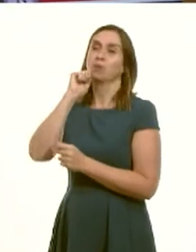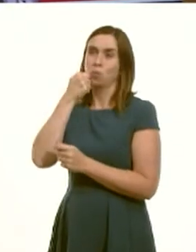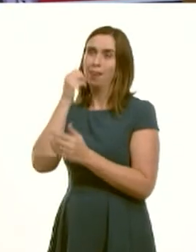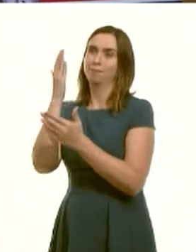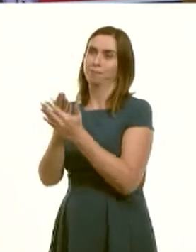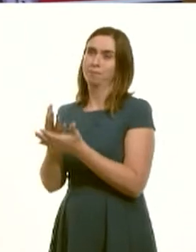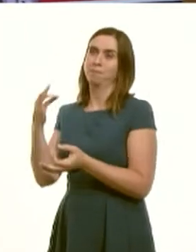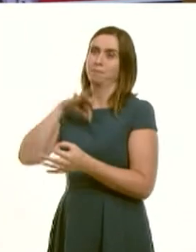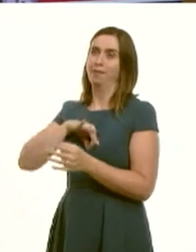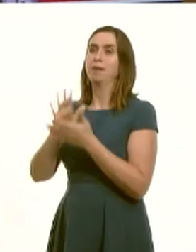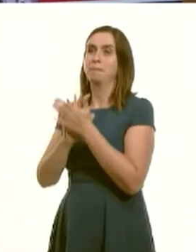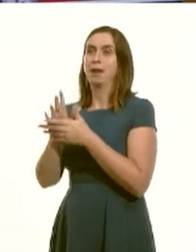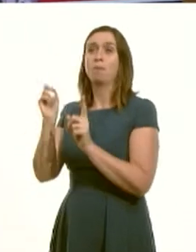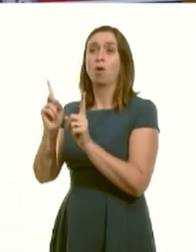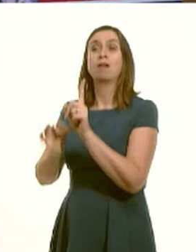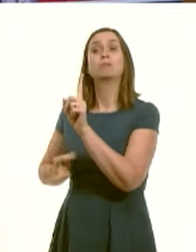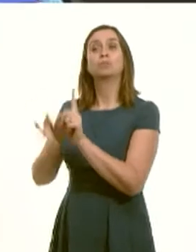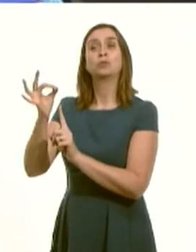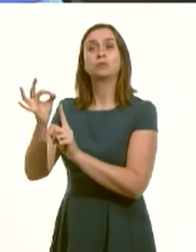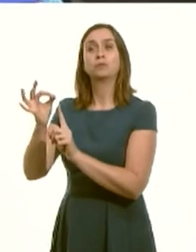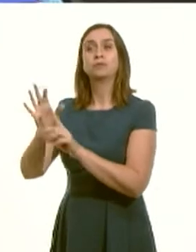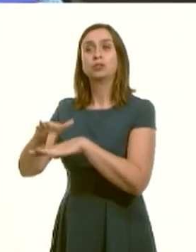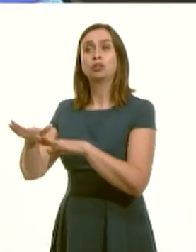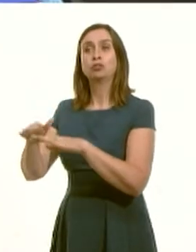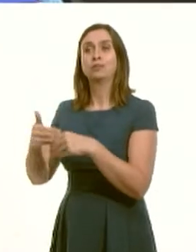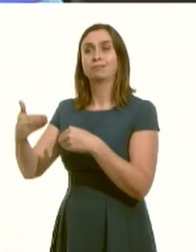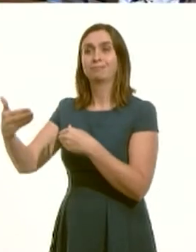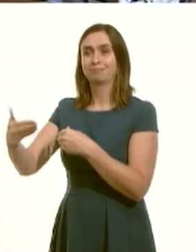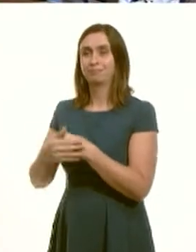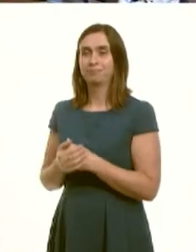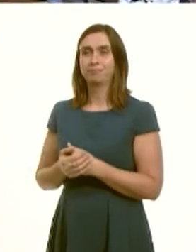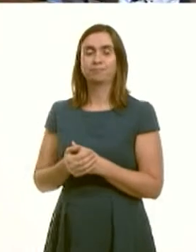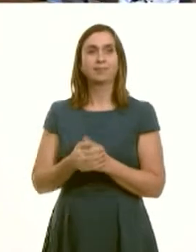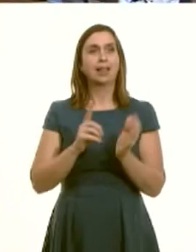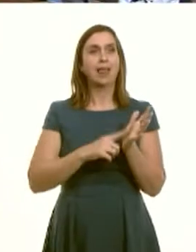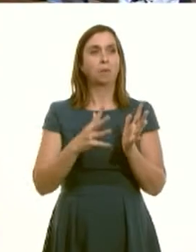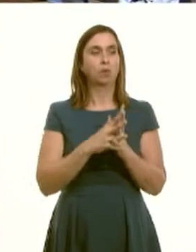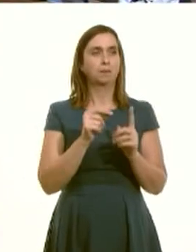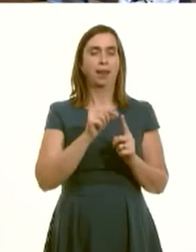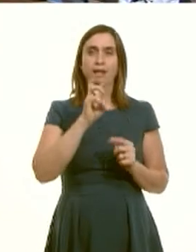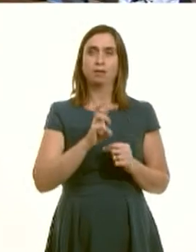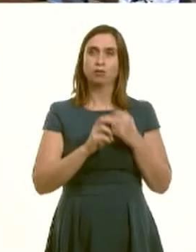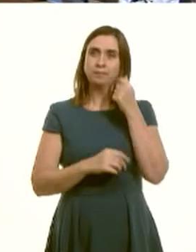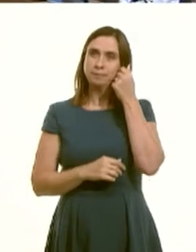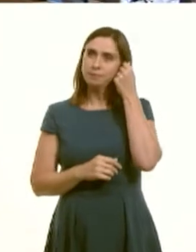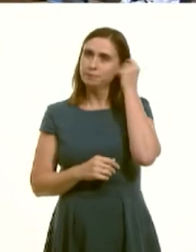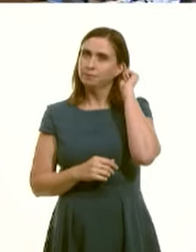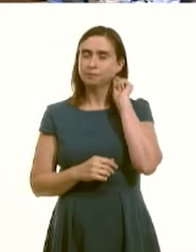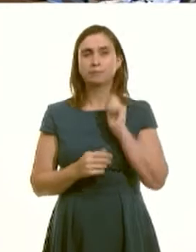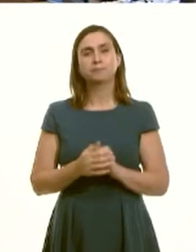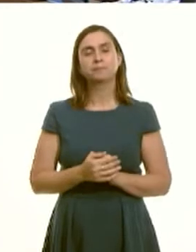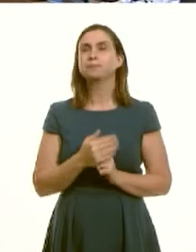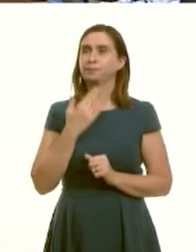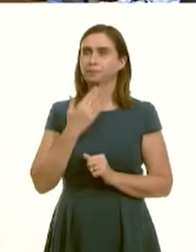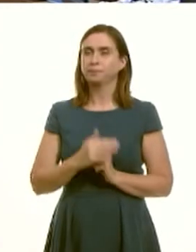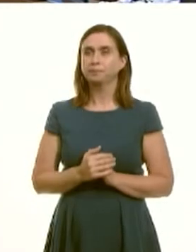improvement for our young people over the next few years. And finally, Leader of Plaid Cymru, Leanne Wood. Diolch, Llywydd. First